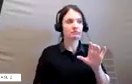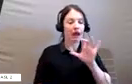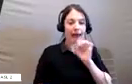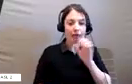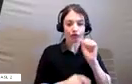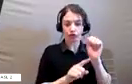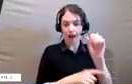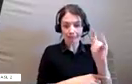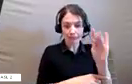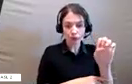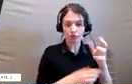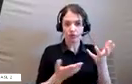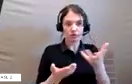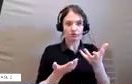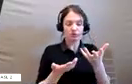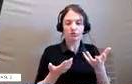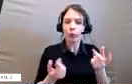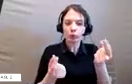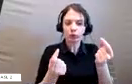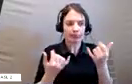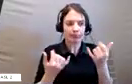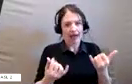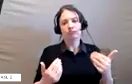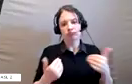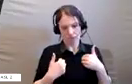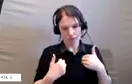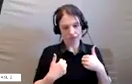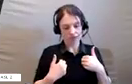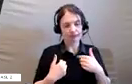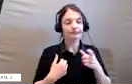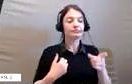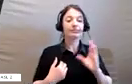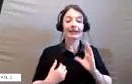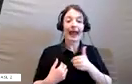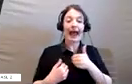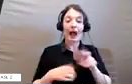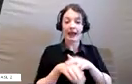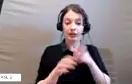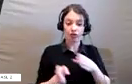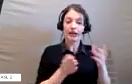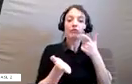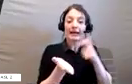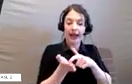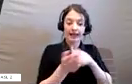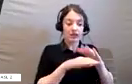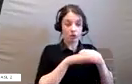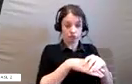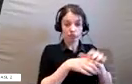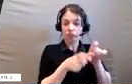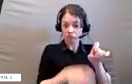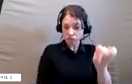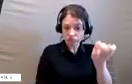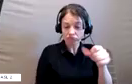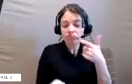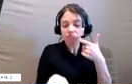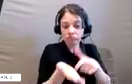people. Australia's national plan recognises coercive control, but only coercive